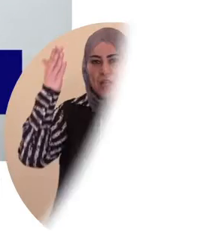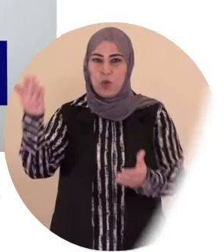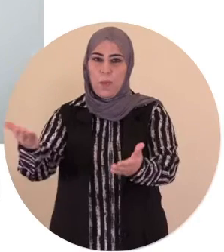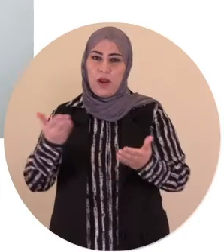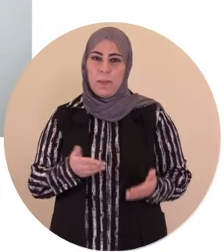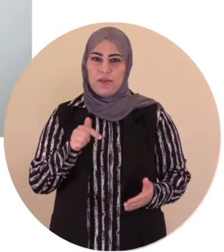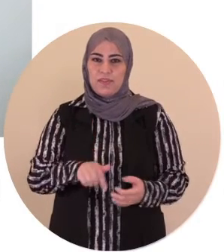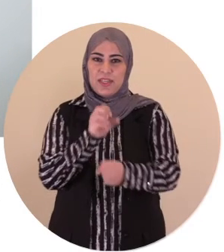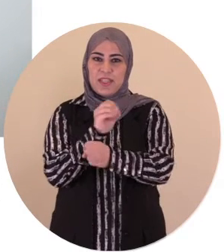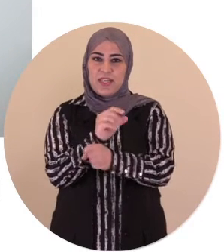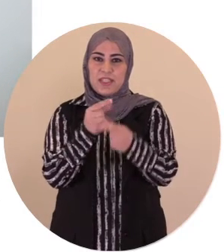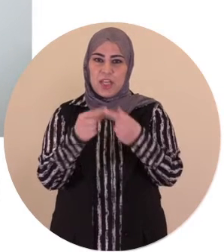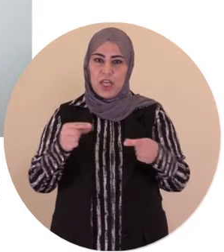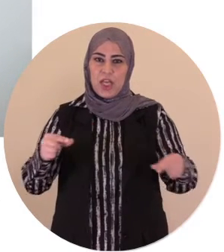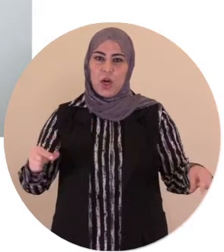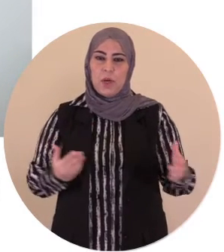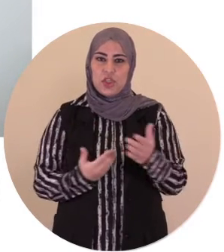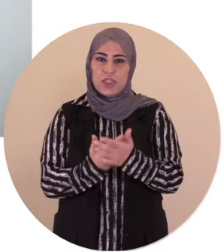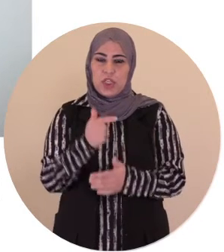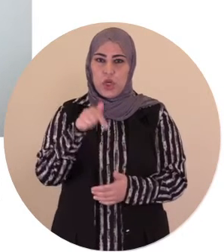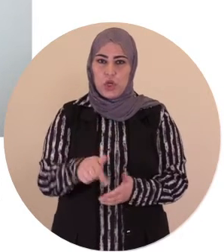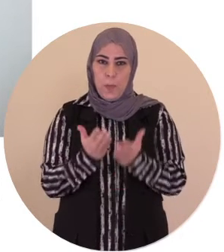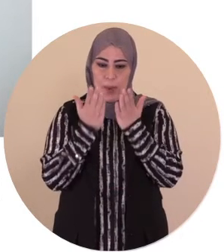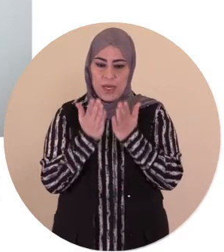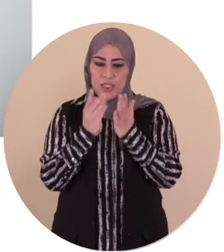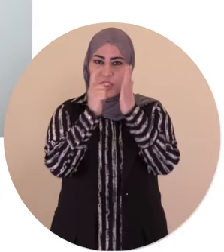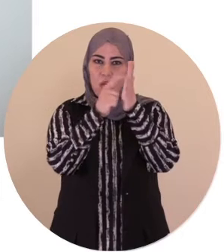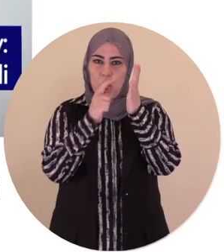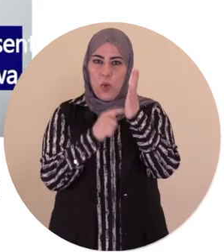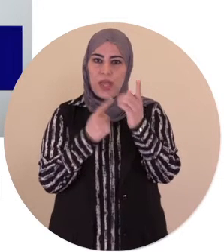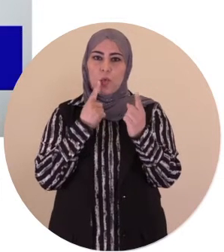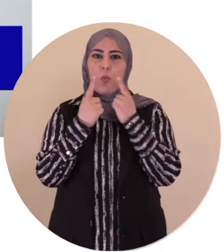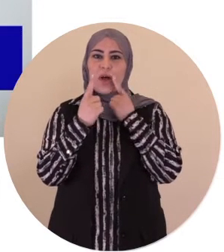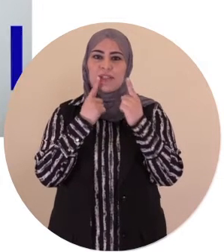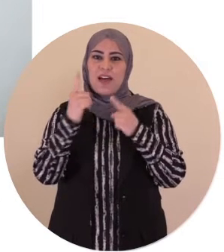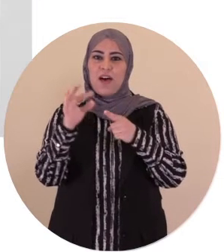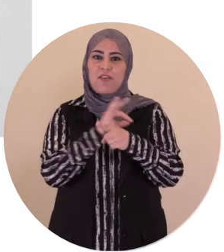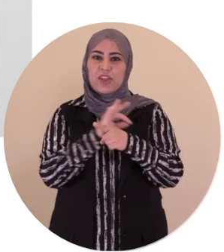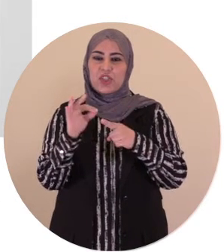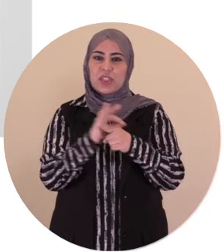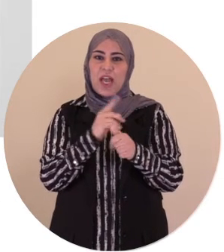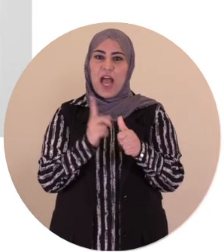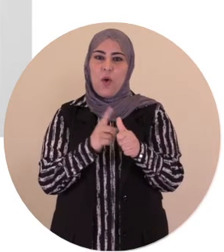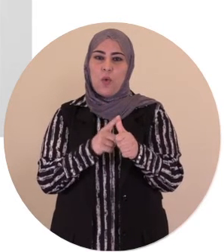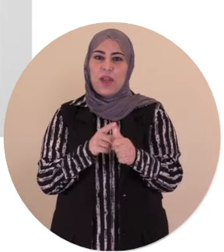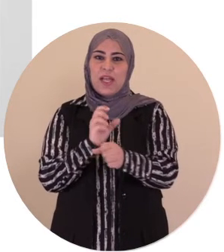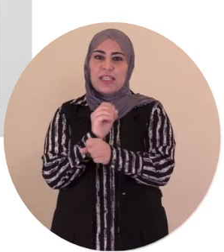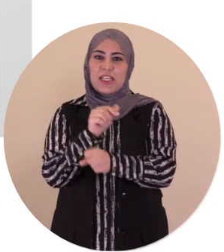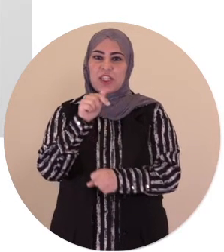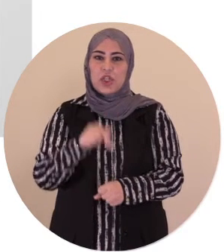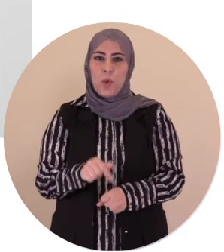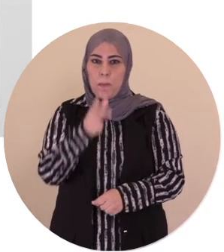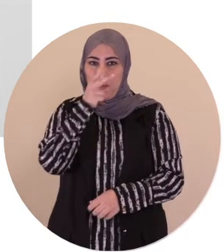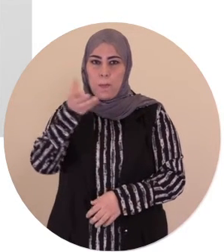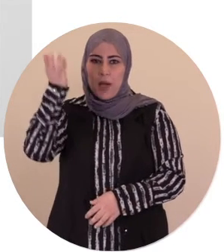Hello and welcome to another grammar lesson. Today we'll be looking at some grammar and some language functions. Our first rule today is